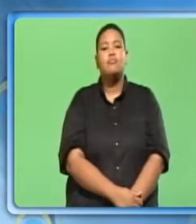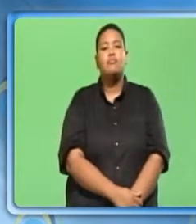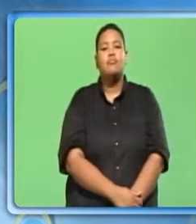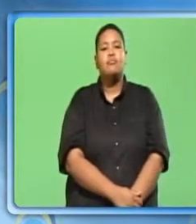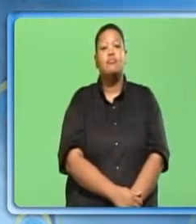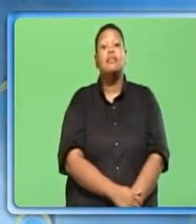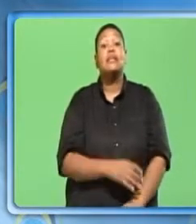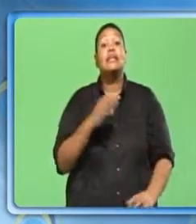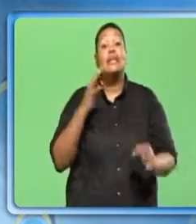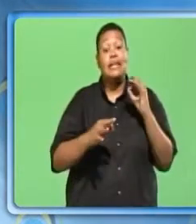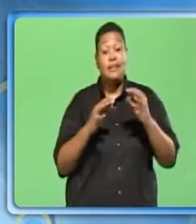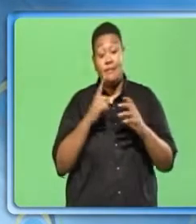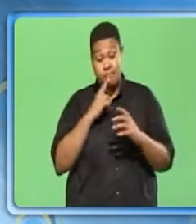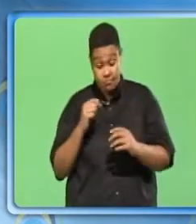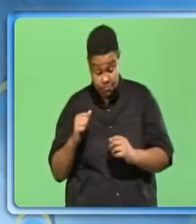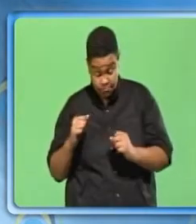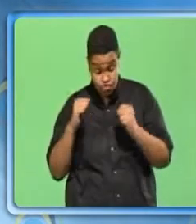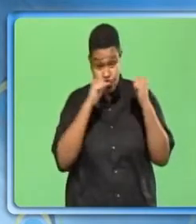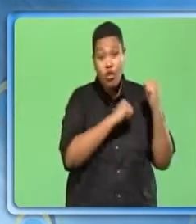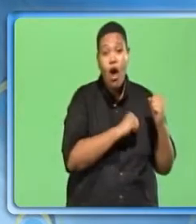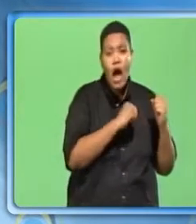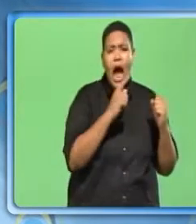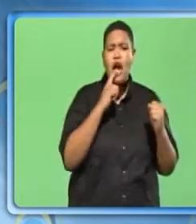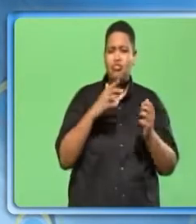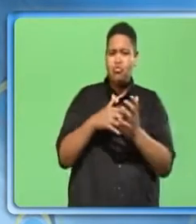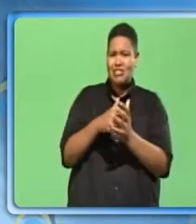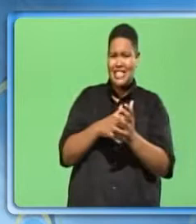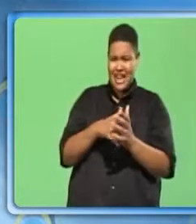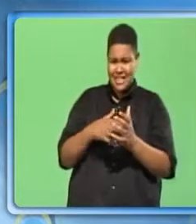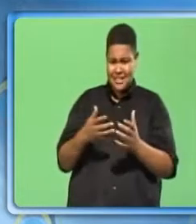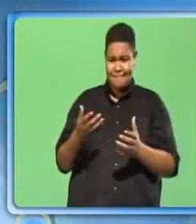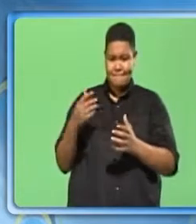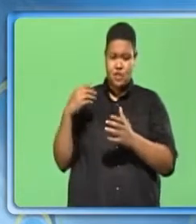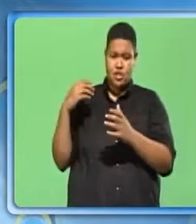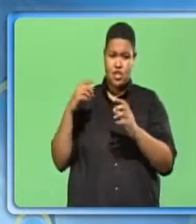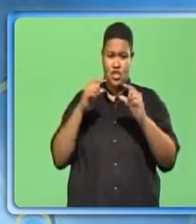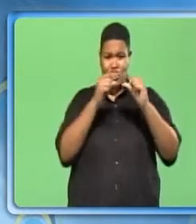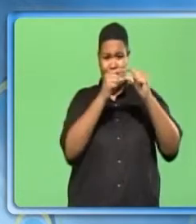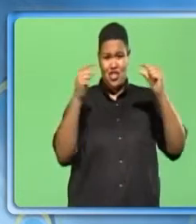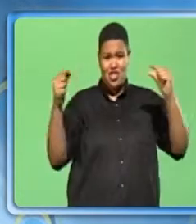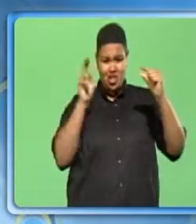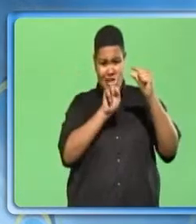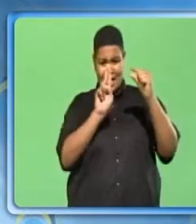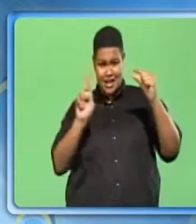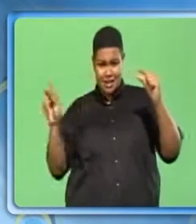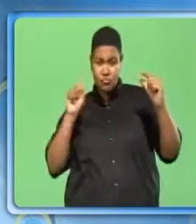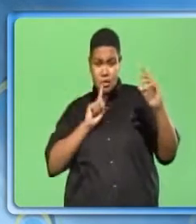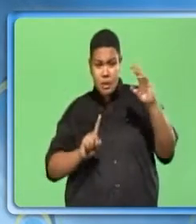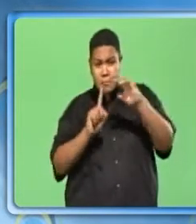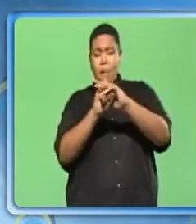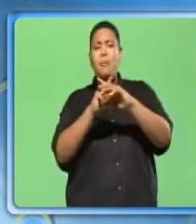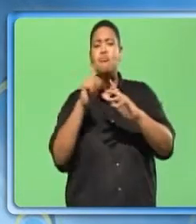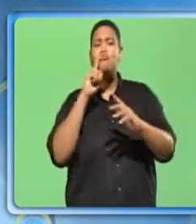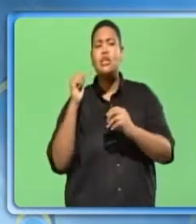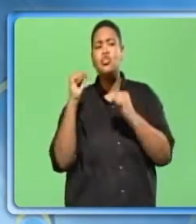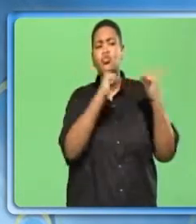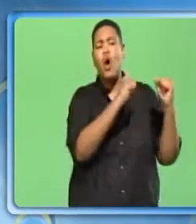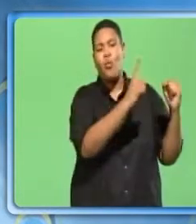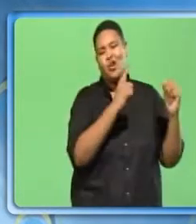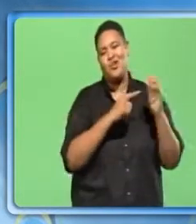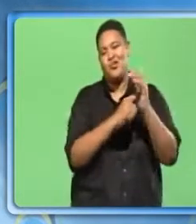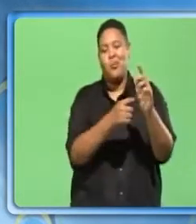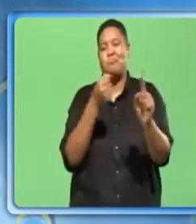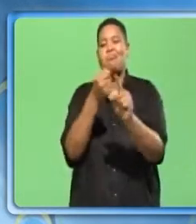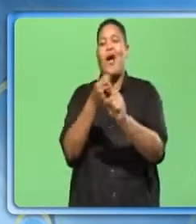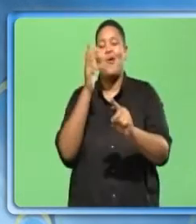If the dominant and recessive genes are present together in an individual, it is the dominant one which produces an effect.